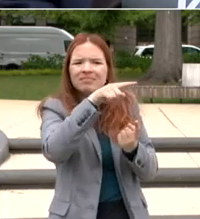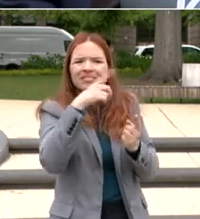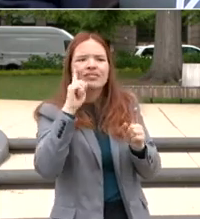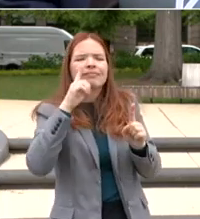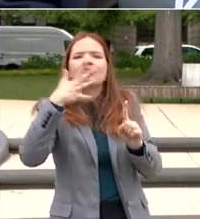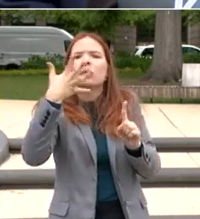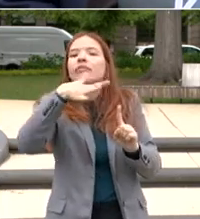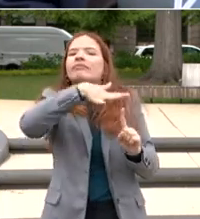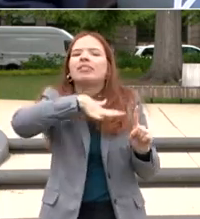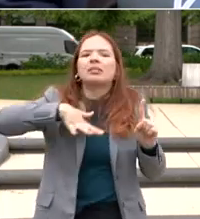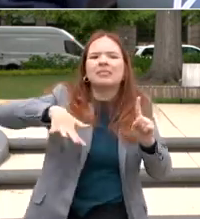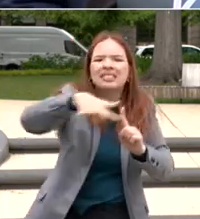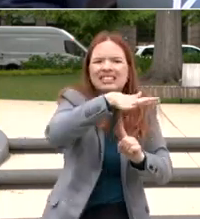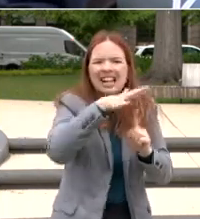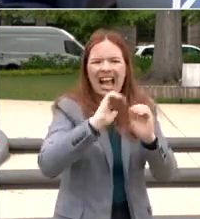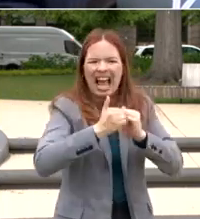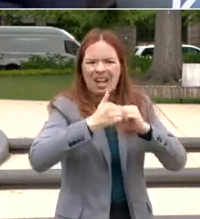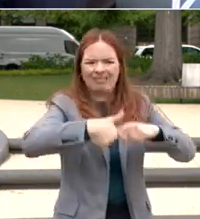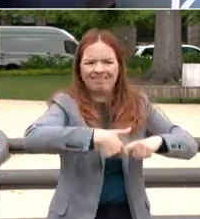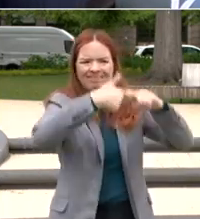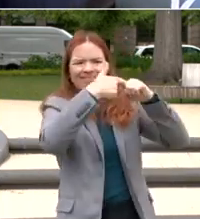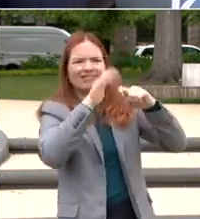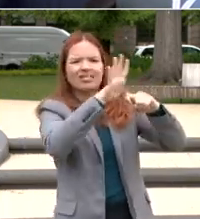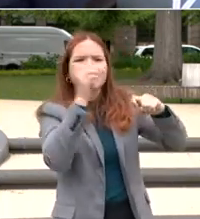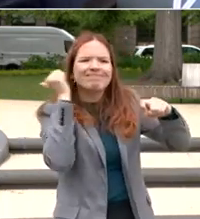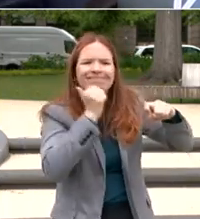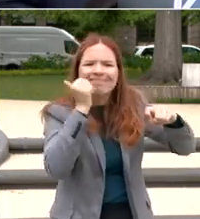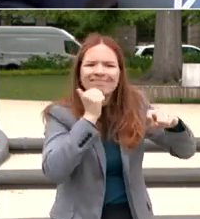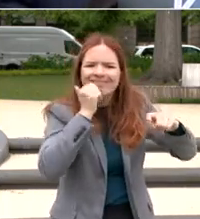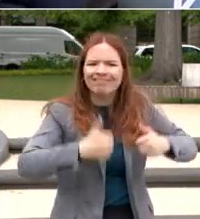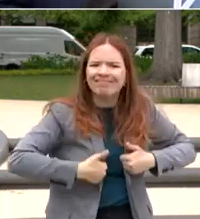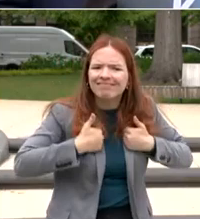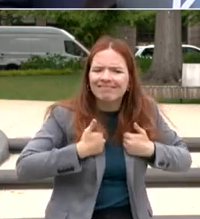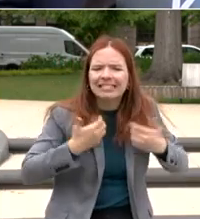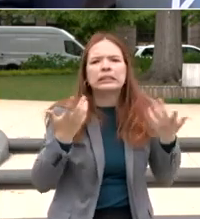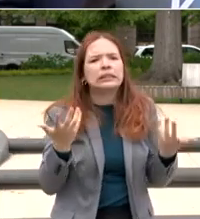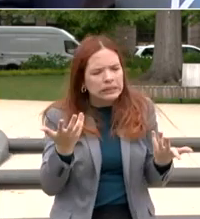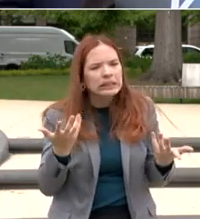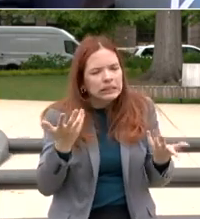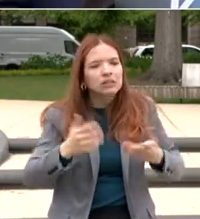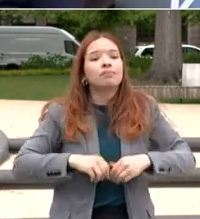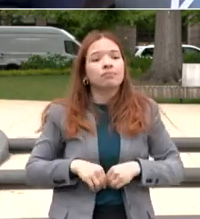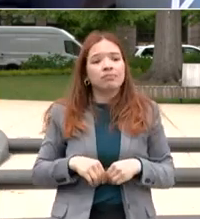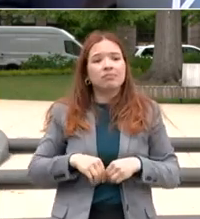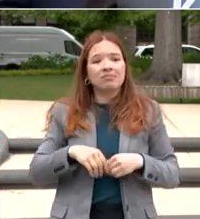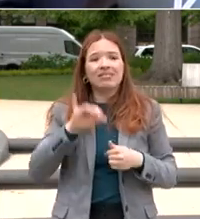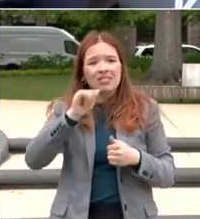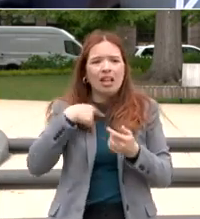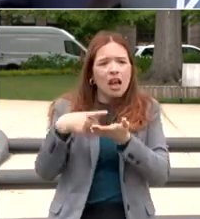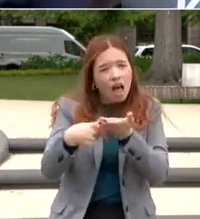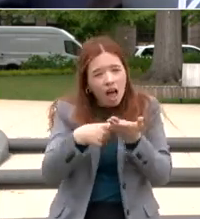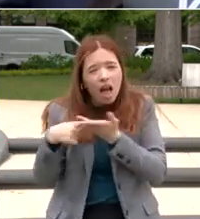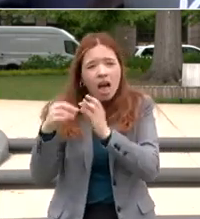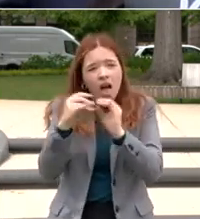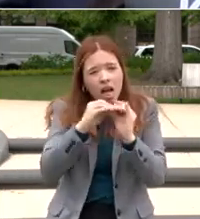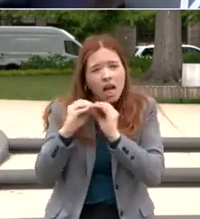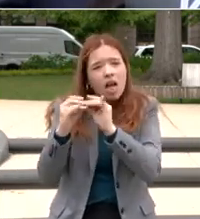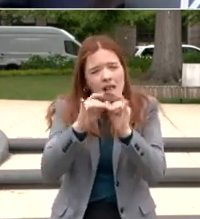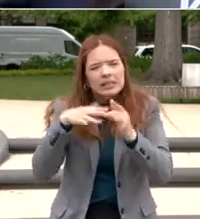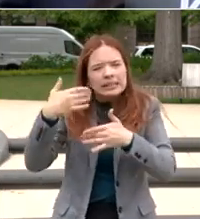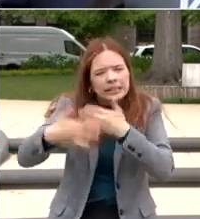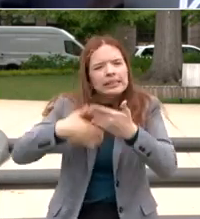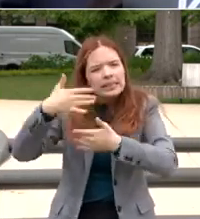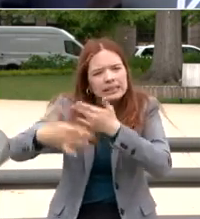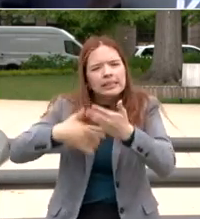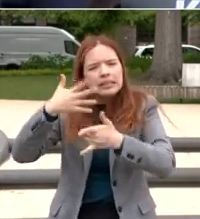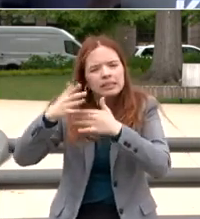that it would cause to their daily lives. But through the open and honest conversation and dialogue,